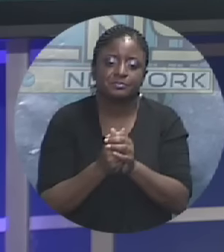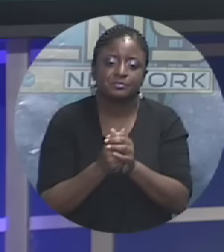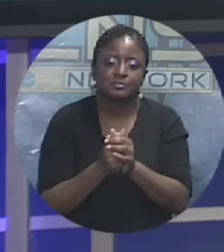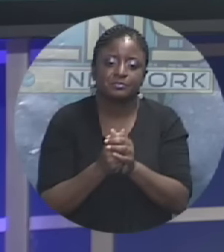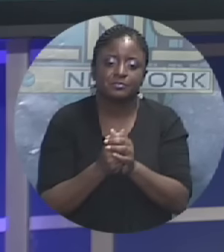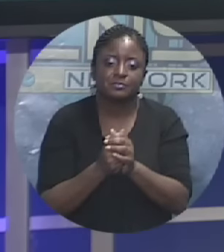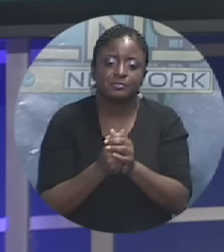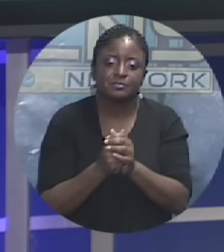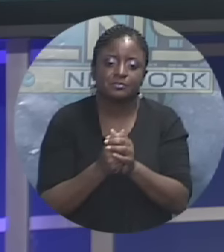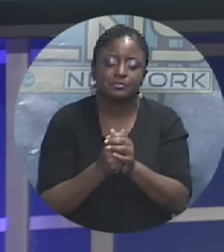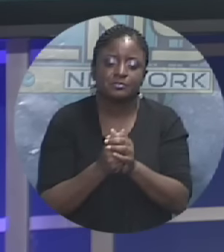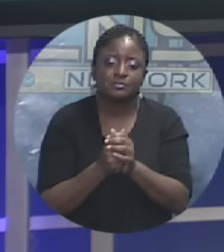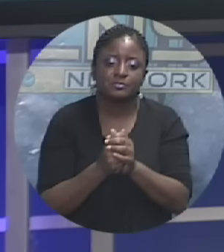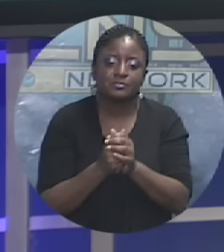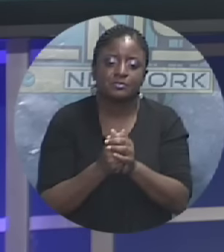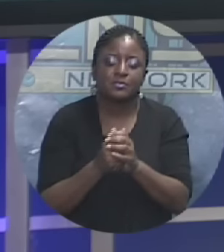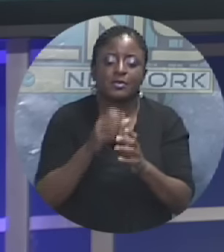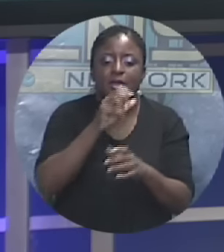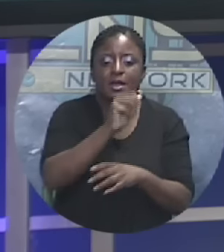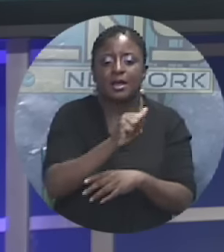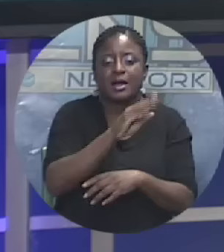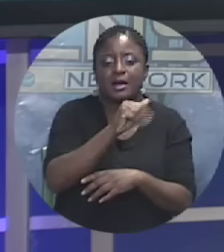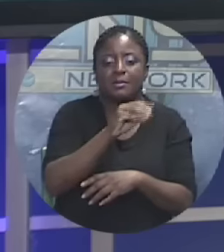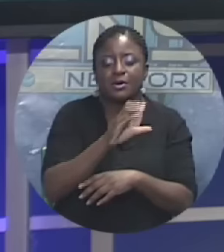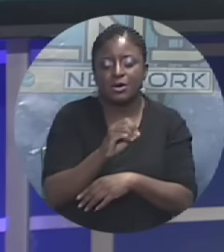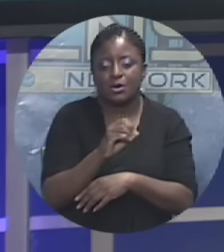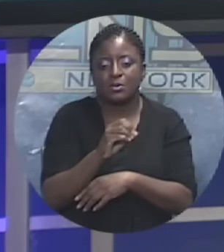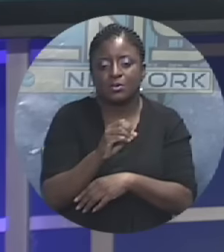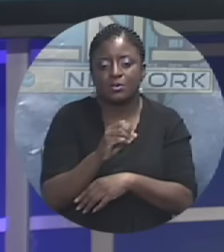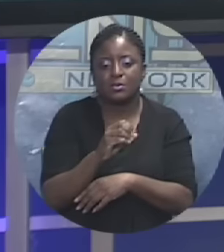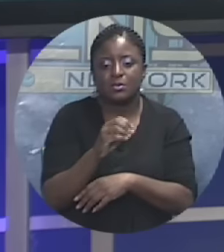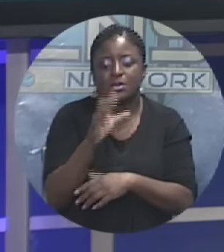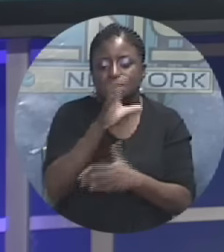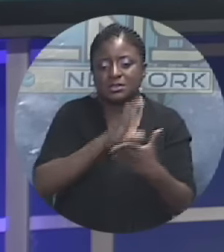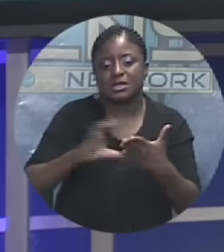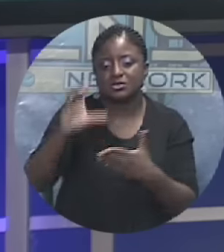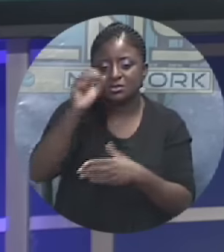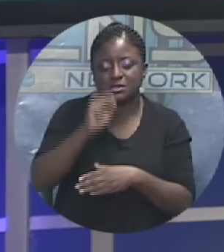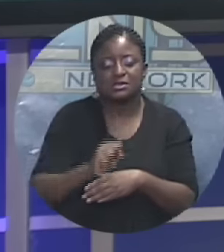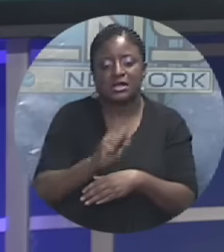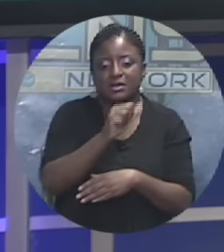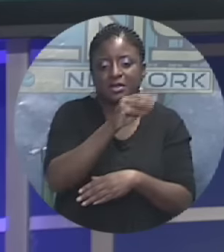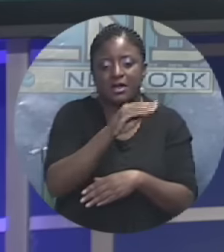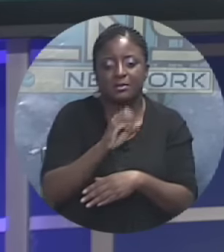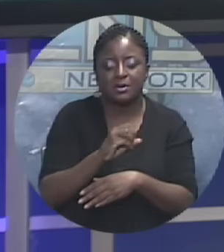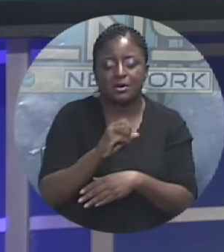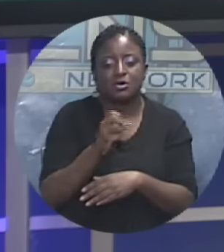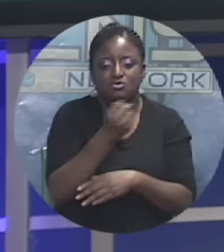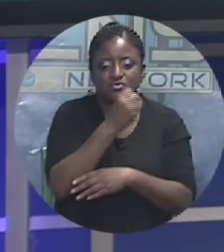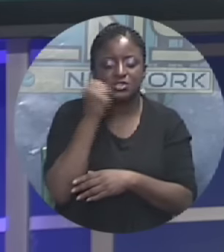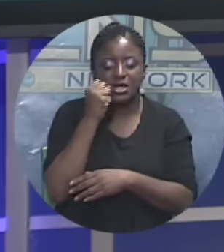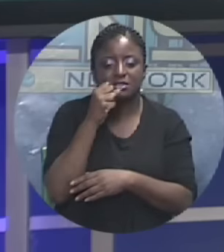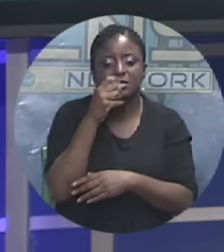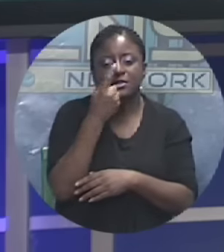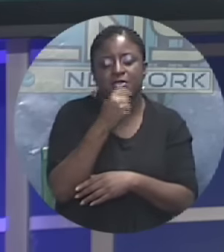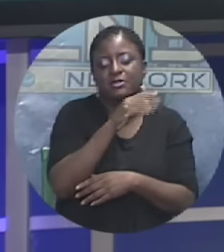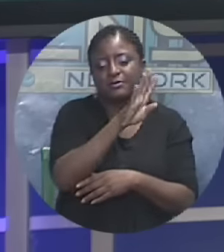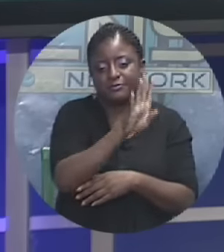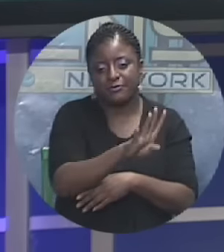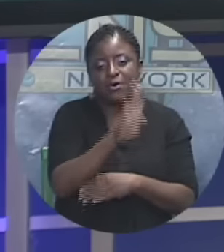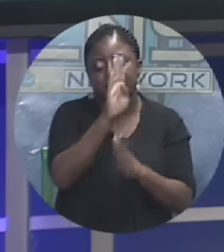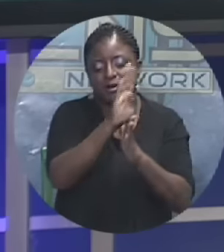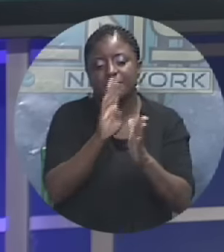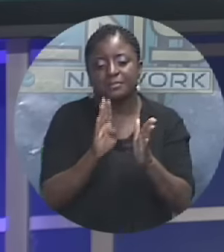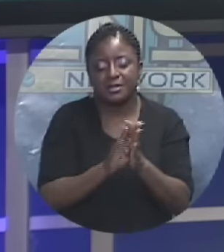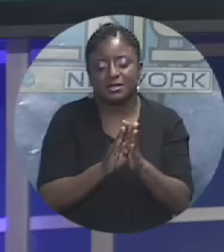Like much of the Bahamas, residents on Abaco, Central, and South Abaco rejected the four gender equality bills. Cleopatra Murphy has the